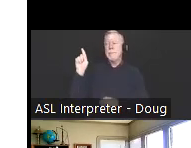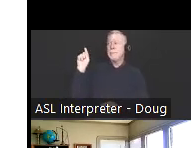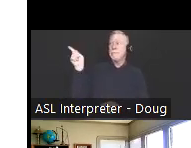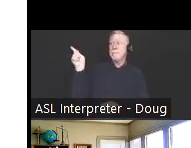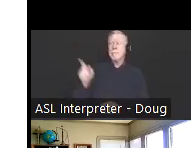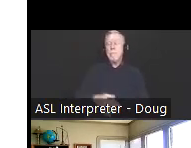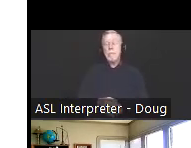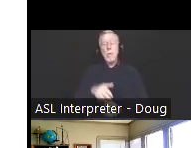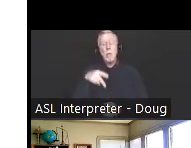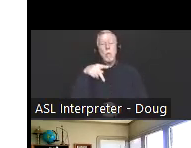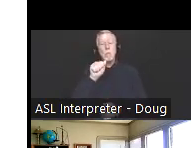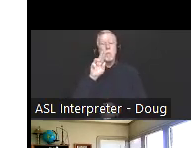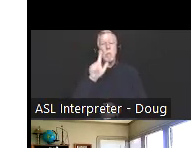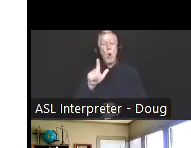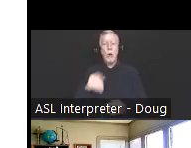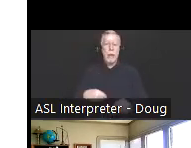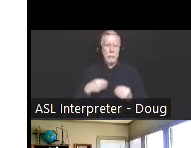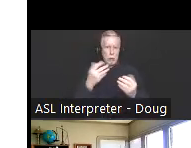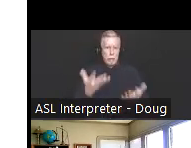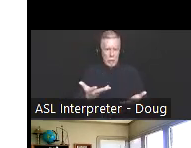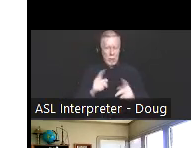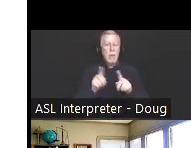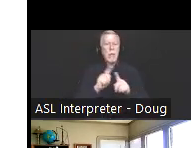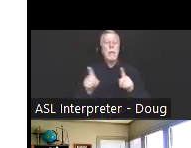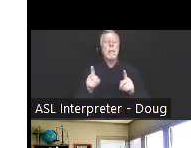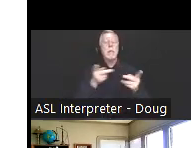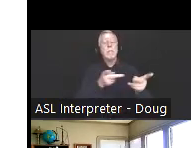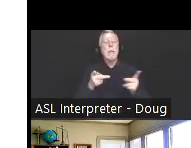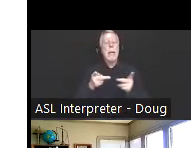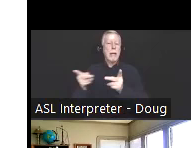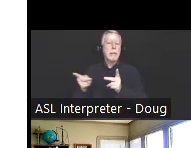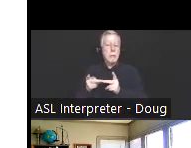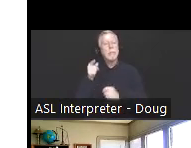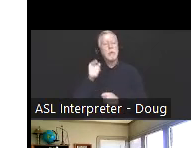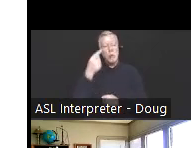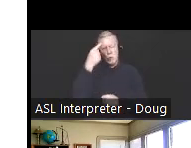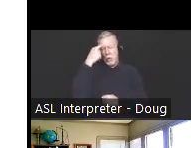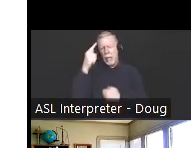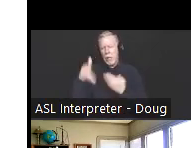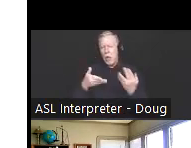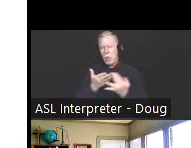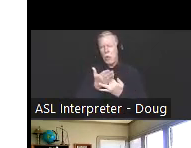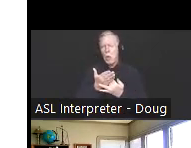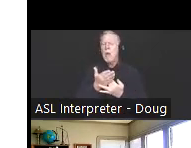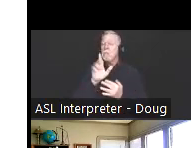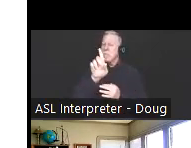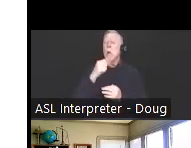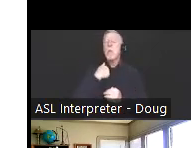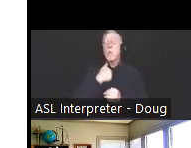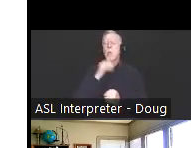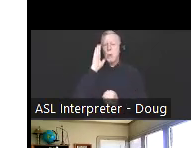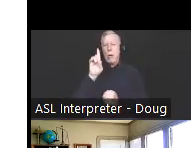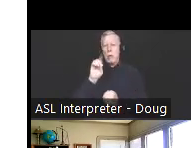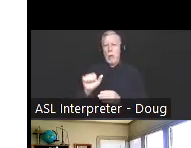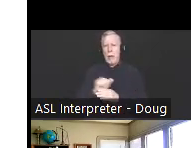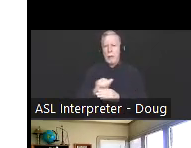provided some places for you to kind of think through where you're at. And we're going to do an exercise and put